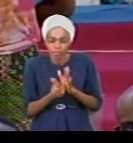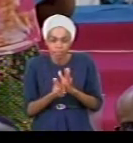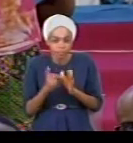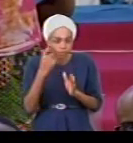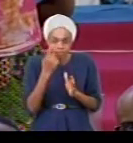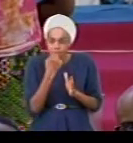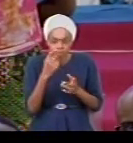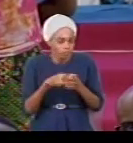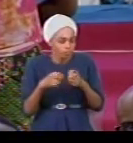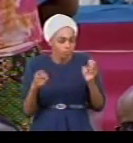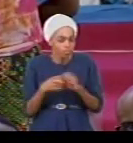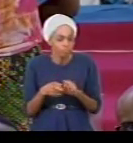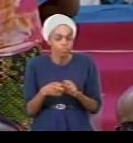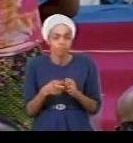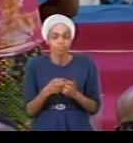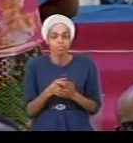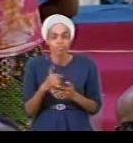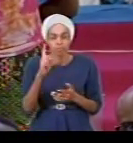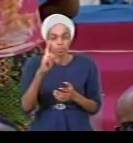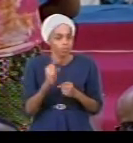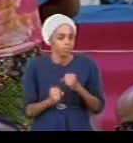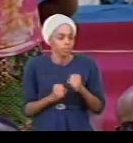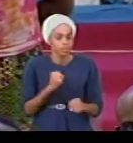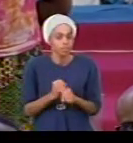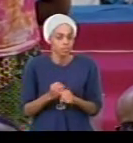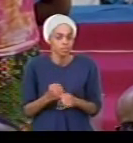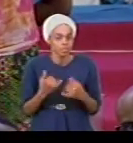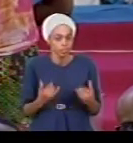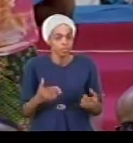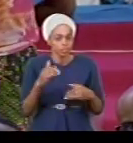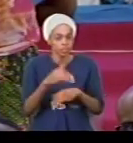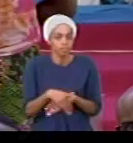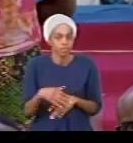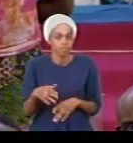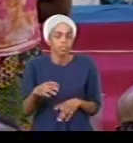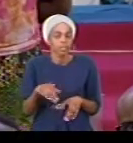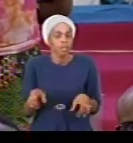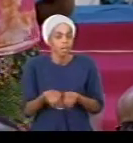received instantaneous healing as you can see through the herpes things were